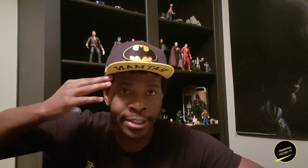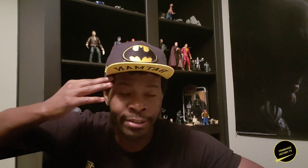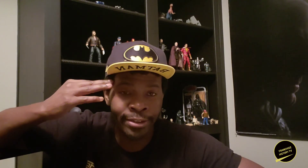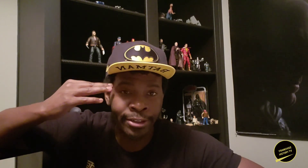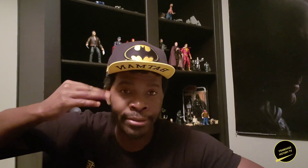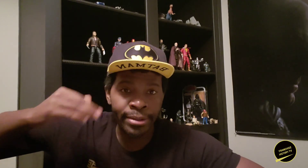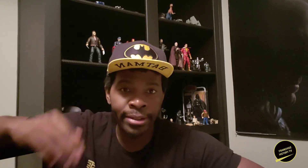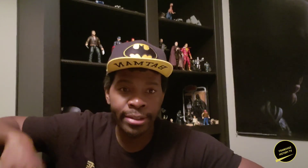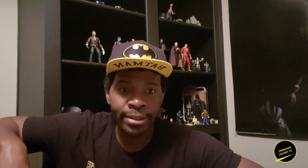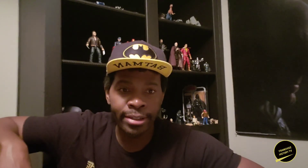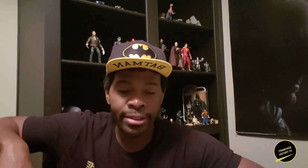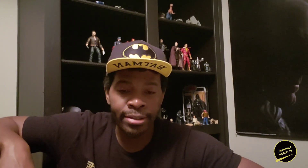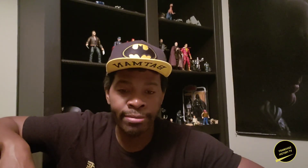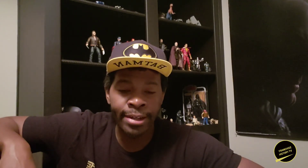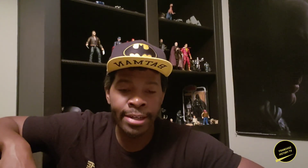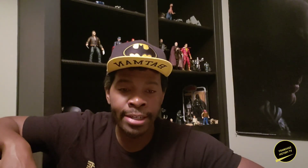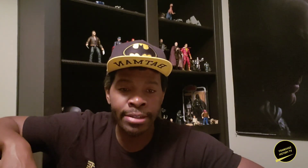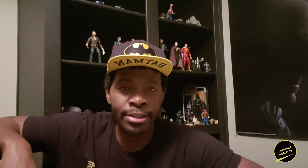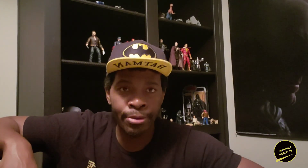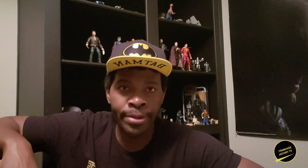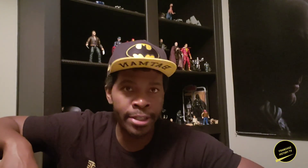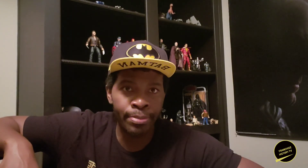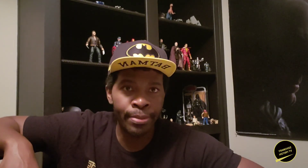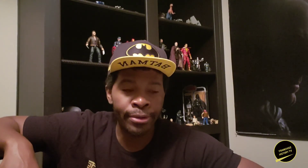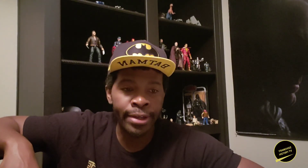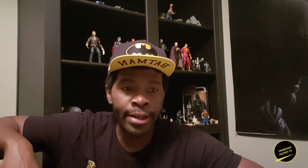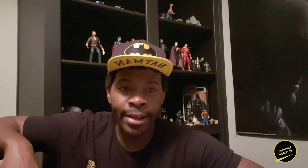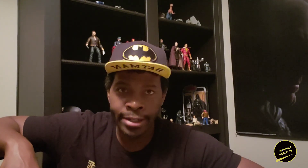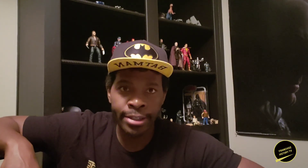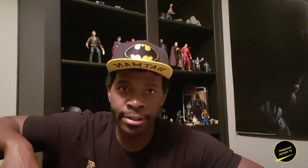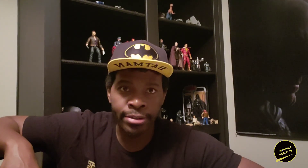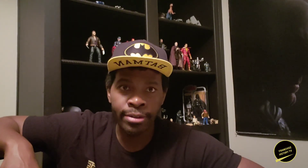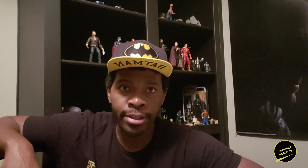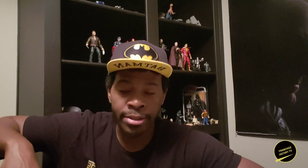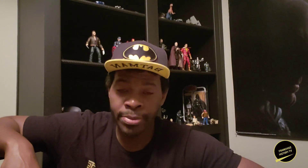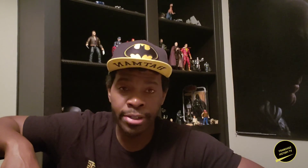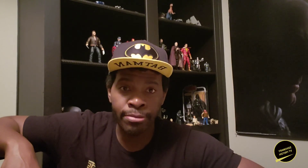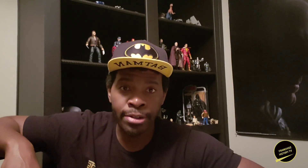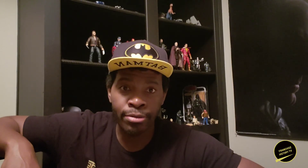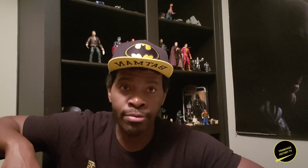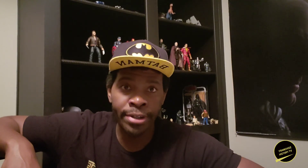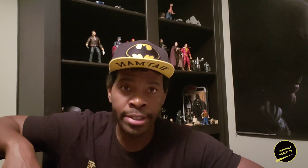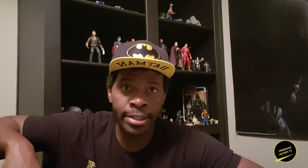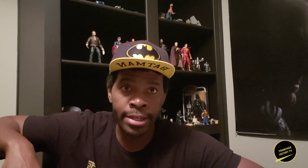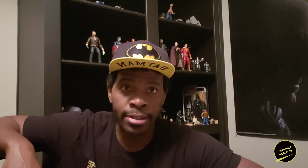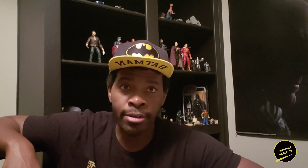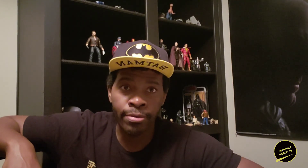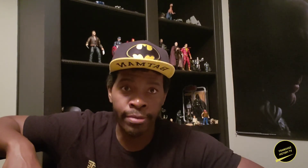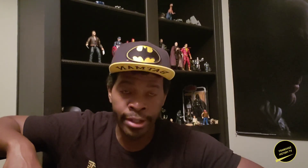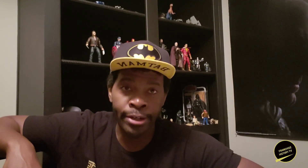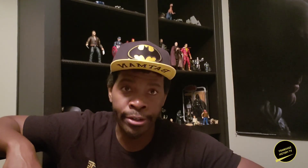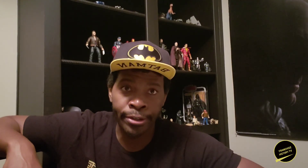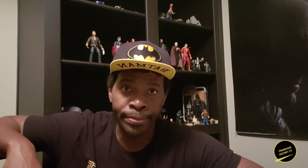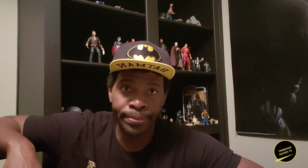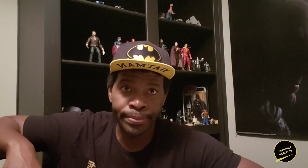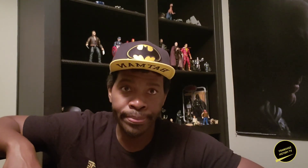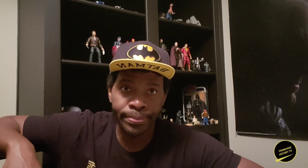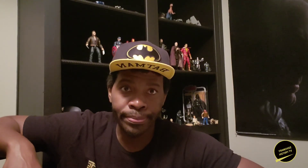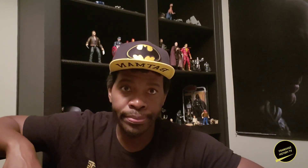headache watching that video. To realize how stupid these people in this country, especially the ones who run these states, really